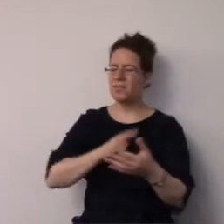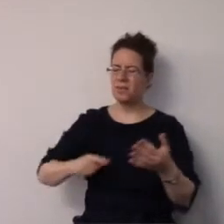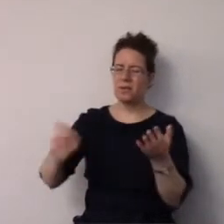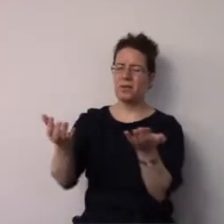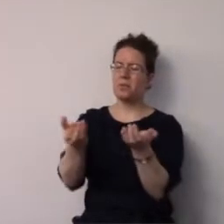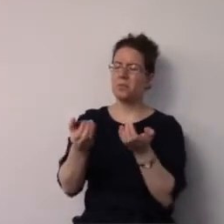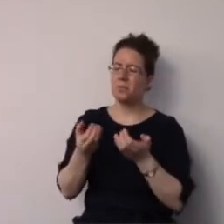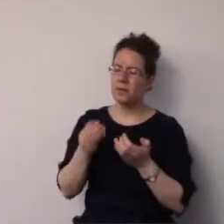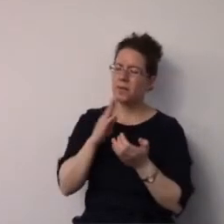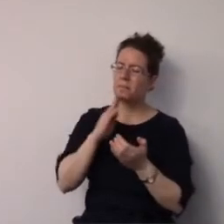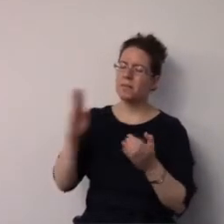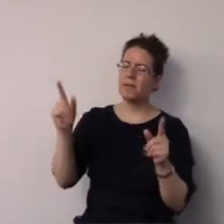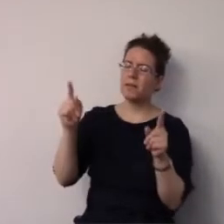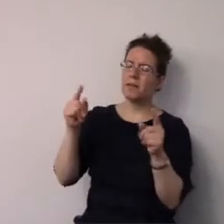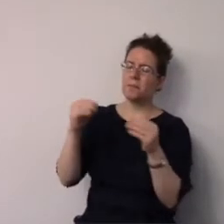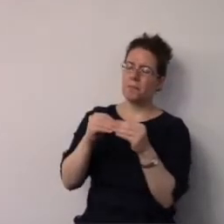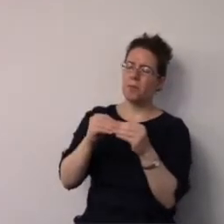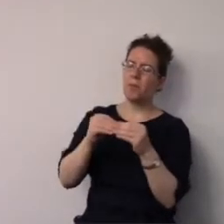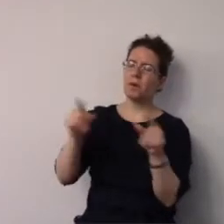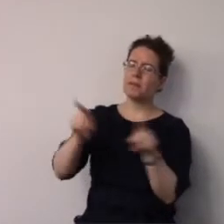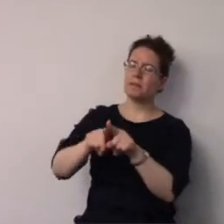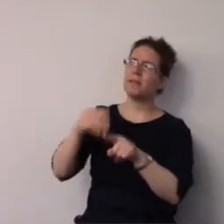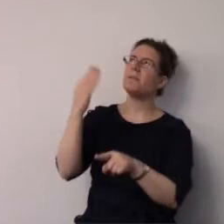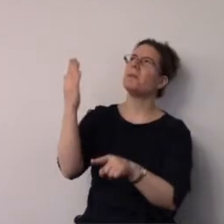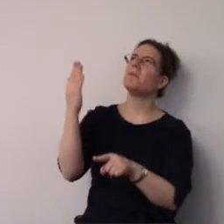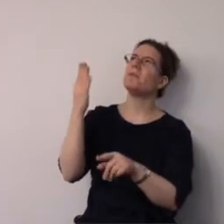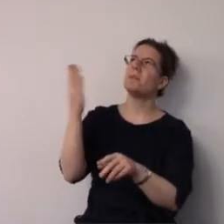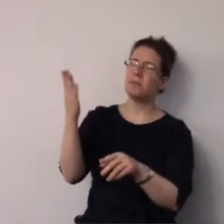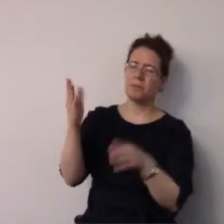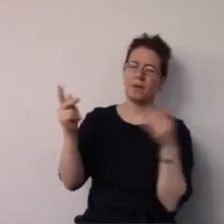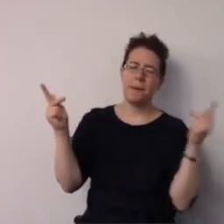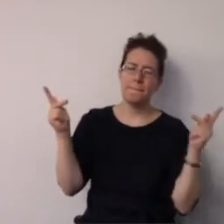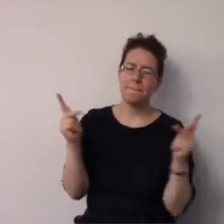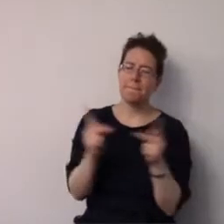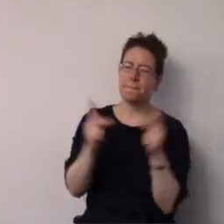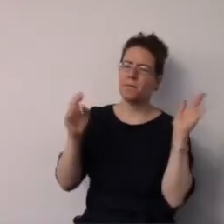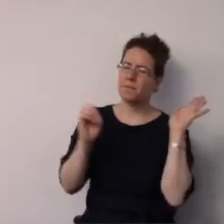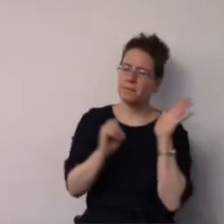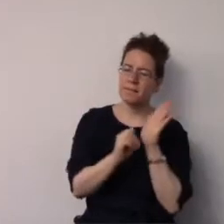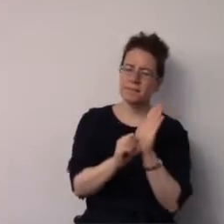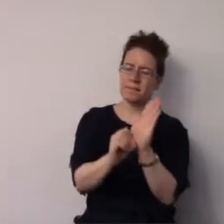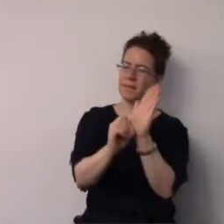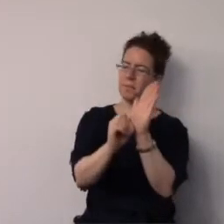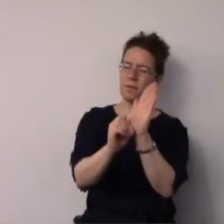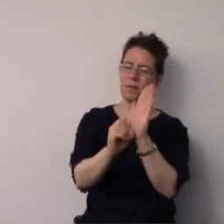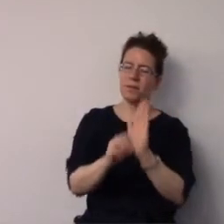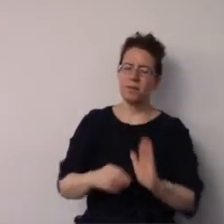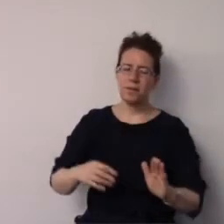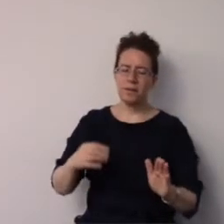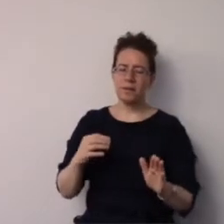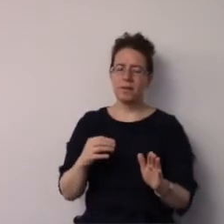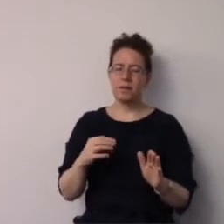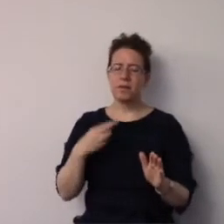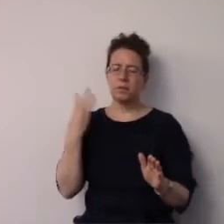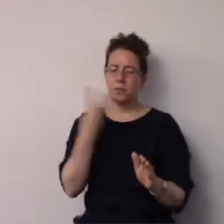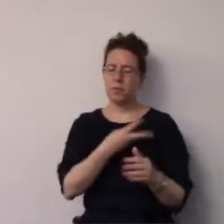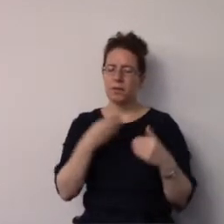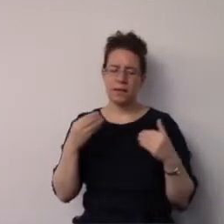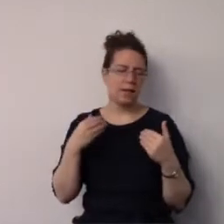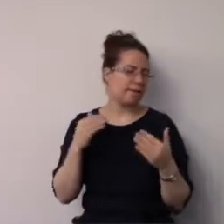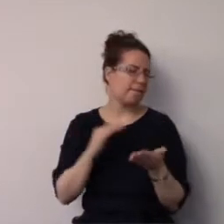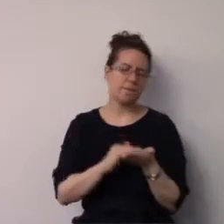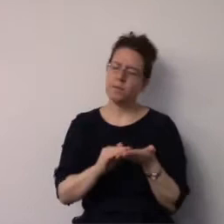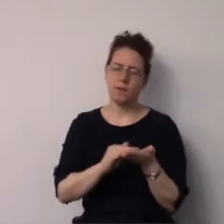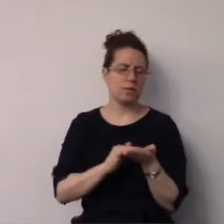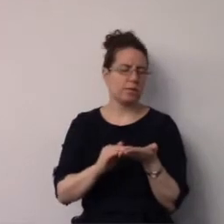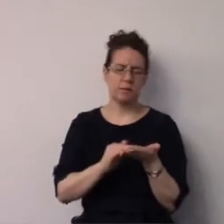have given us to show us how to live. You demonstrated to us, Lord God, how to live a victorious